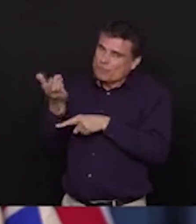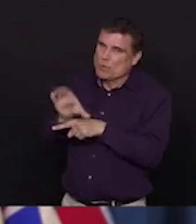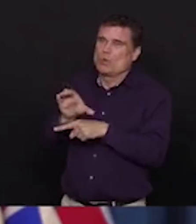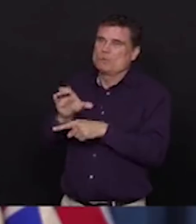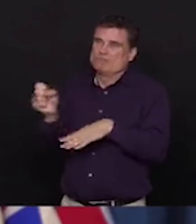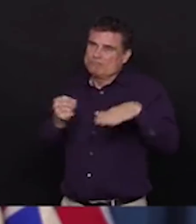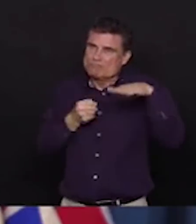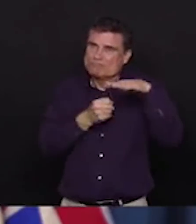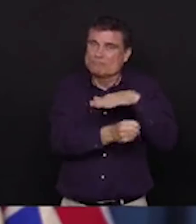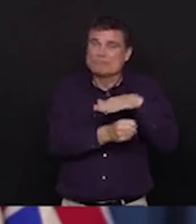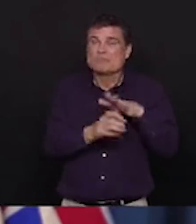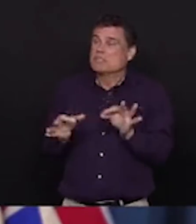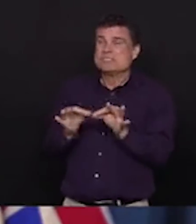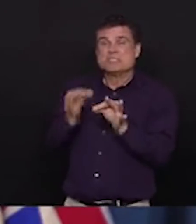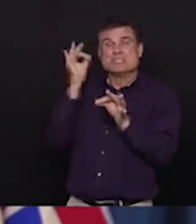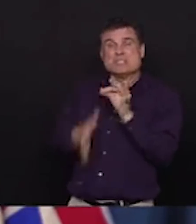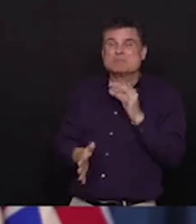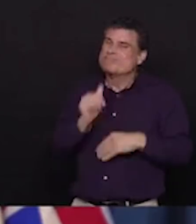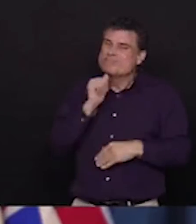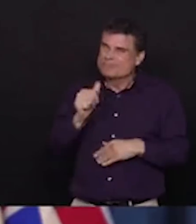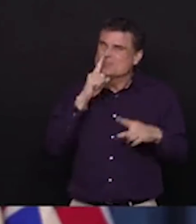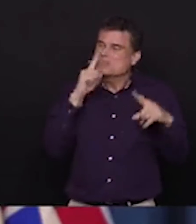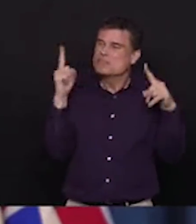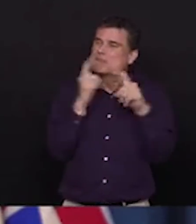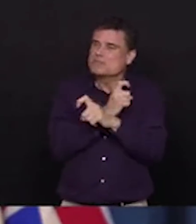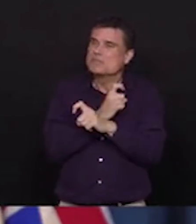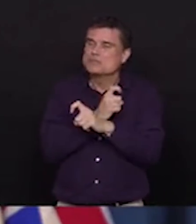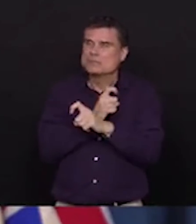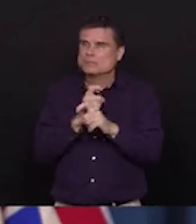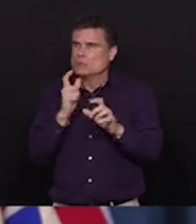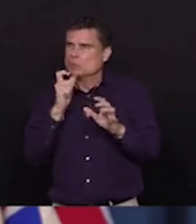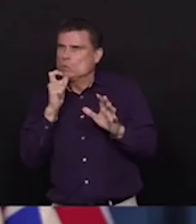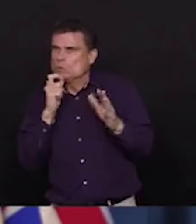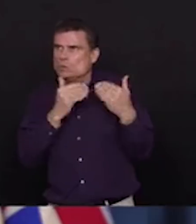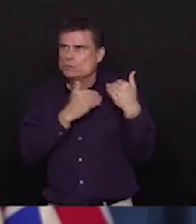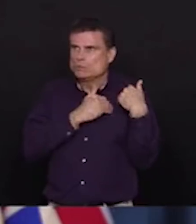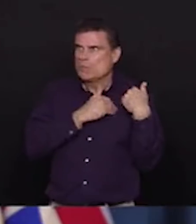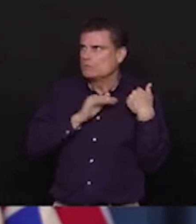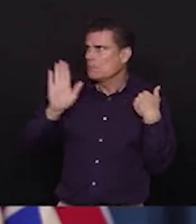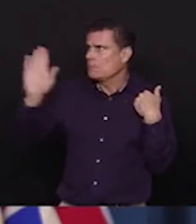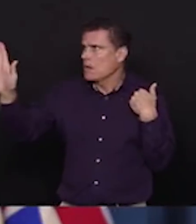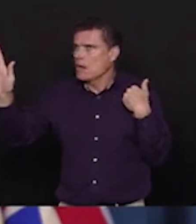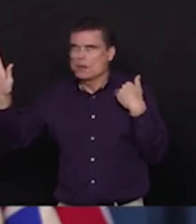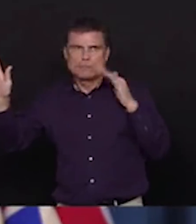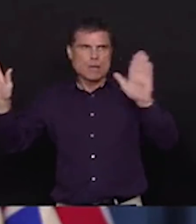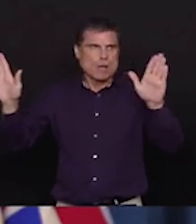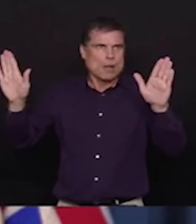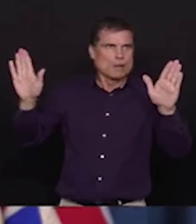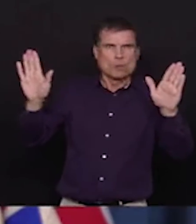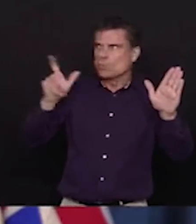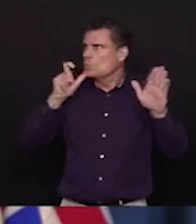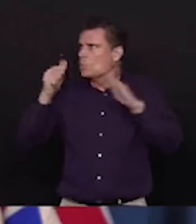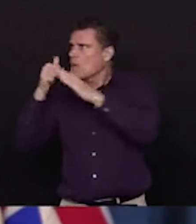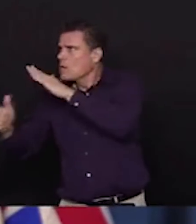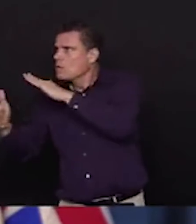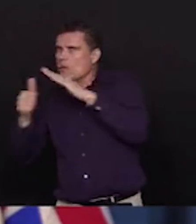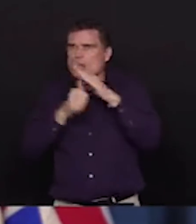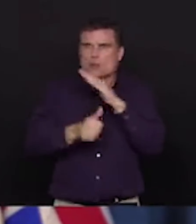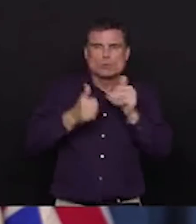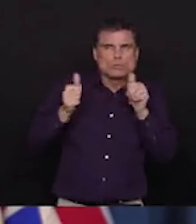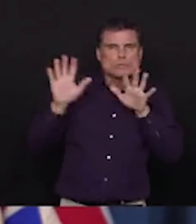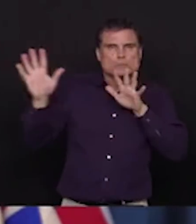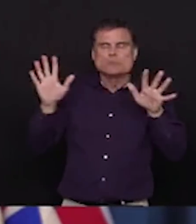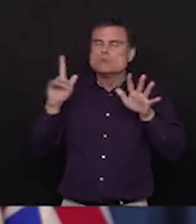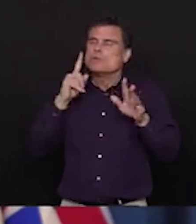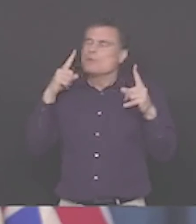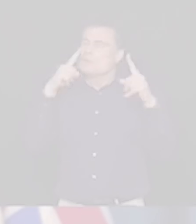to, for the most part, though, I know that people are doing the right thing. And particularly, they're doing the right thing to protect their own families